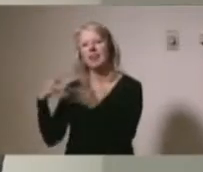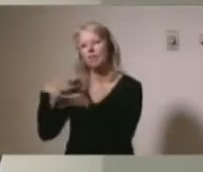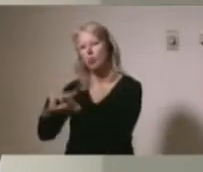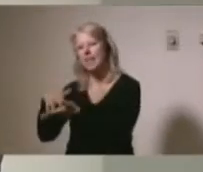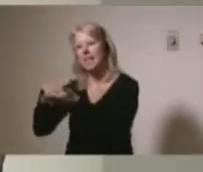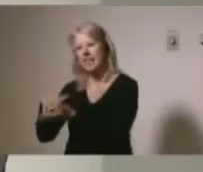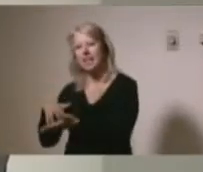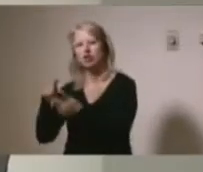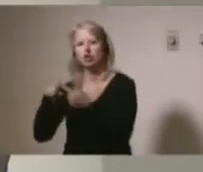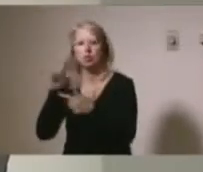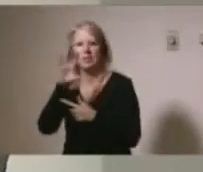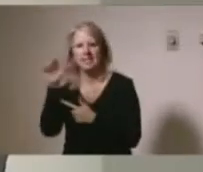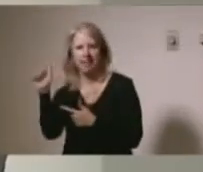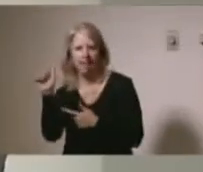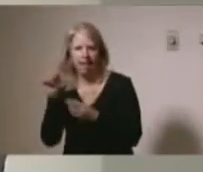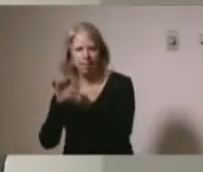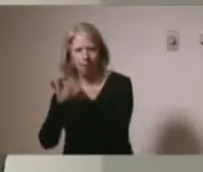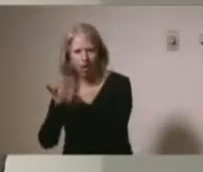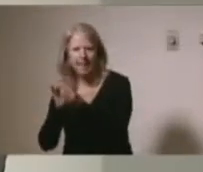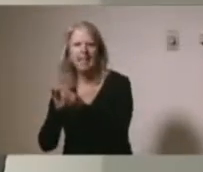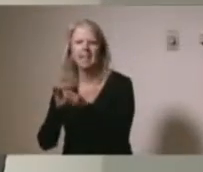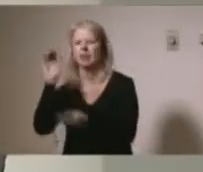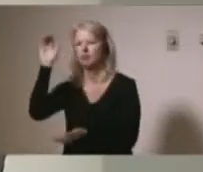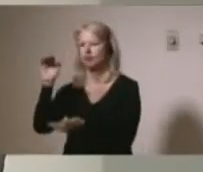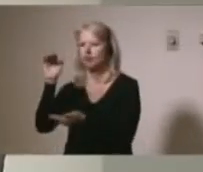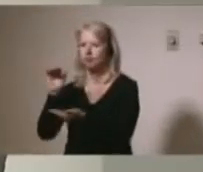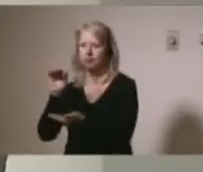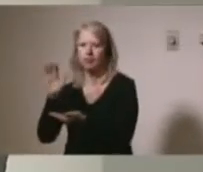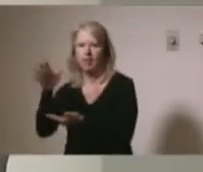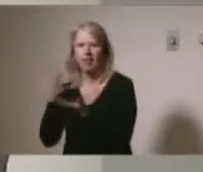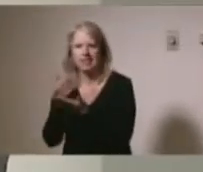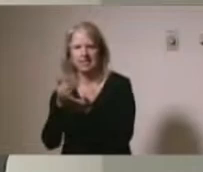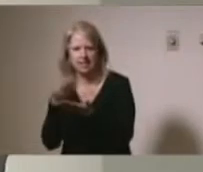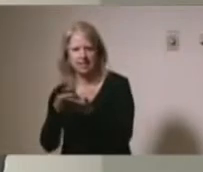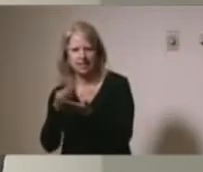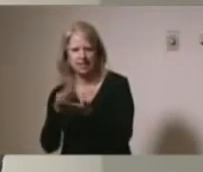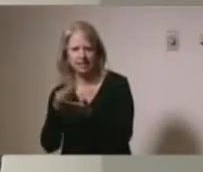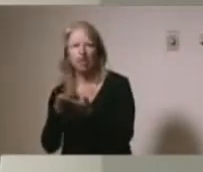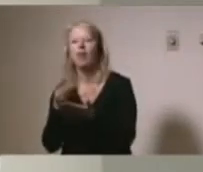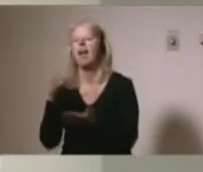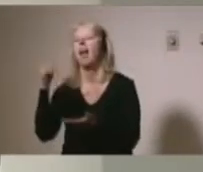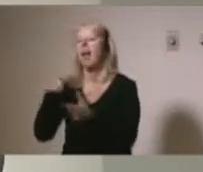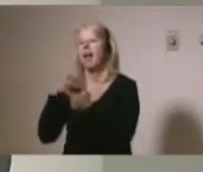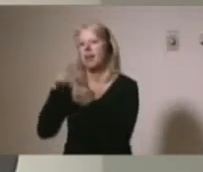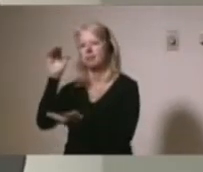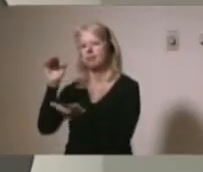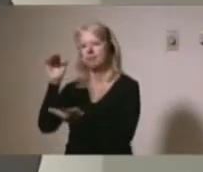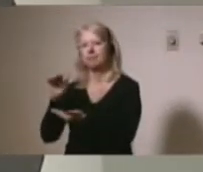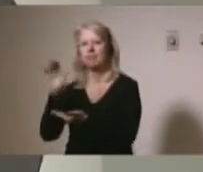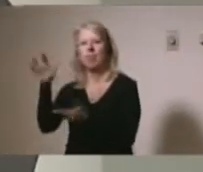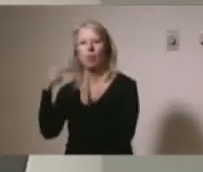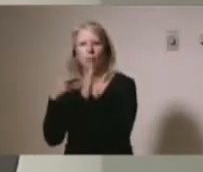collective bargaining, reducing wages, and terms of conditions.